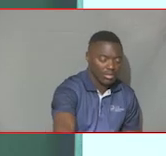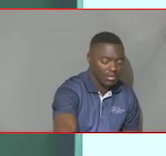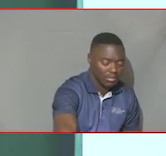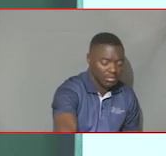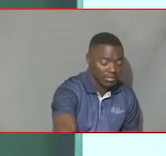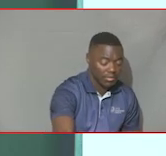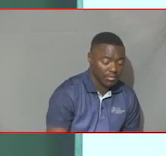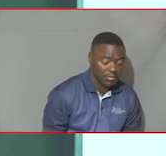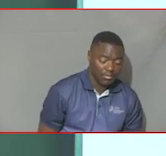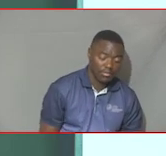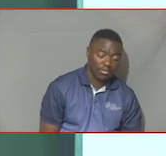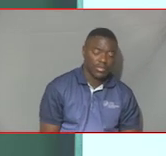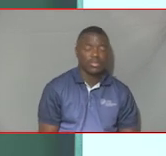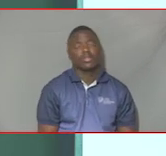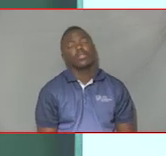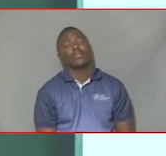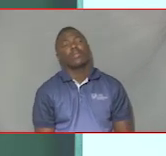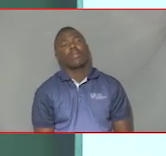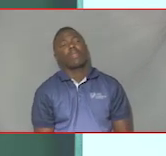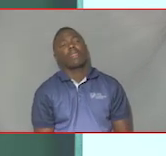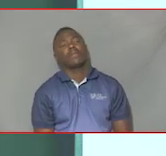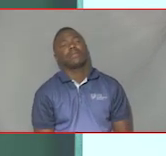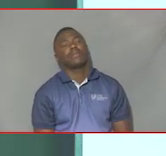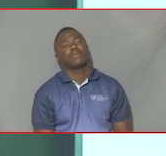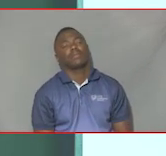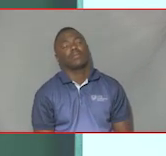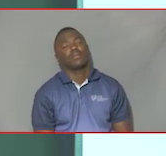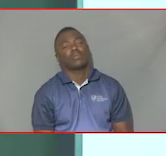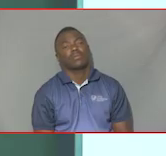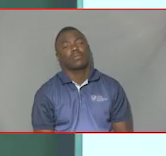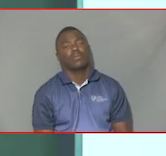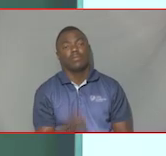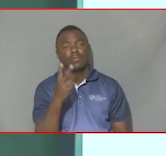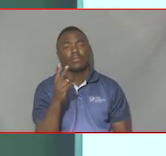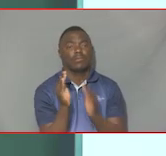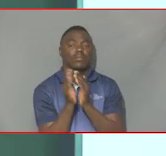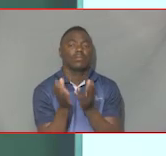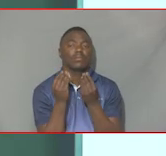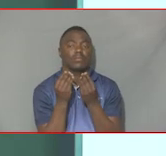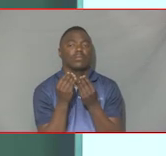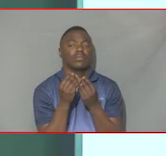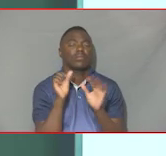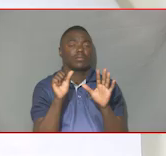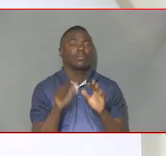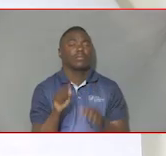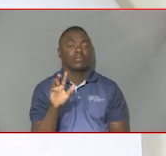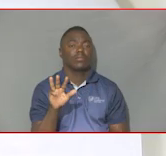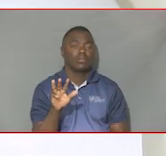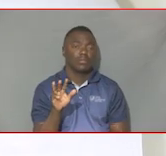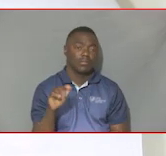scale. Right. So people, if you get 2 marks, if 6 to 9 points are placed